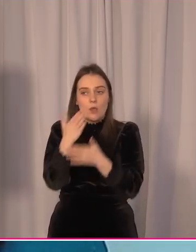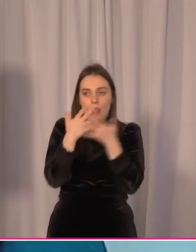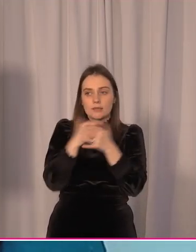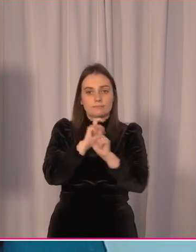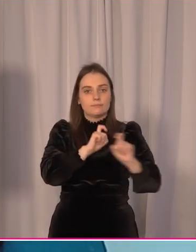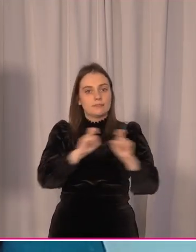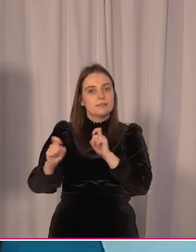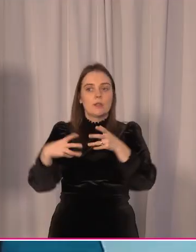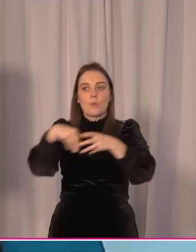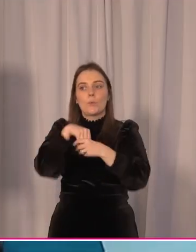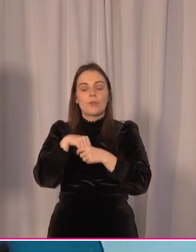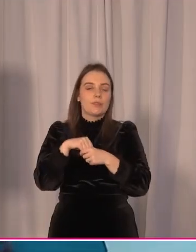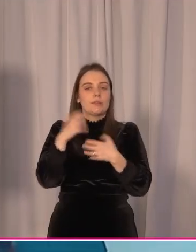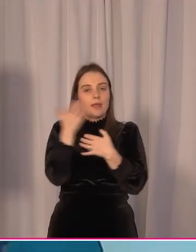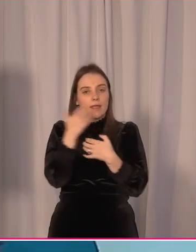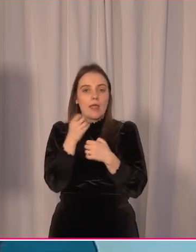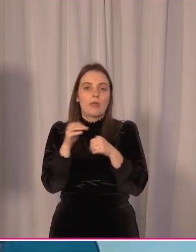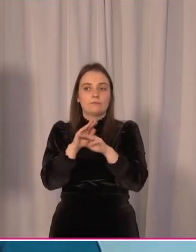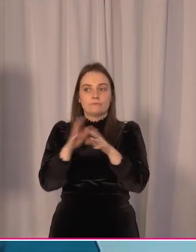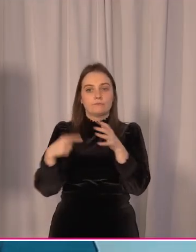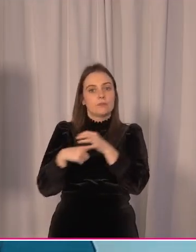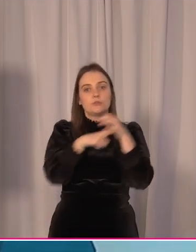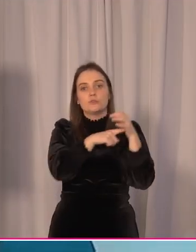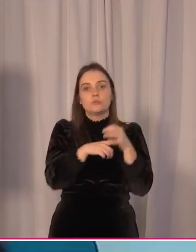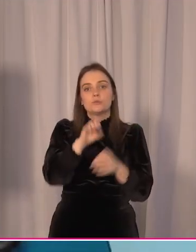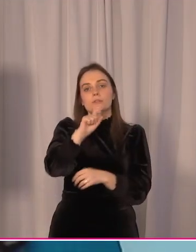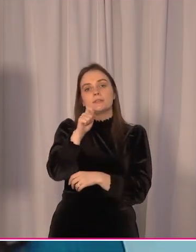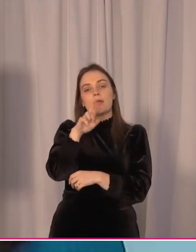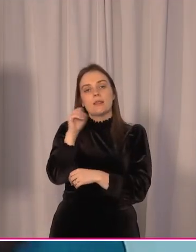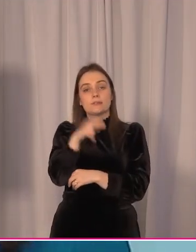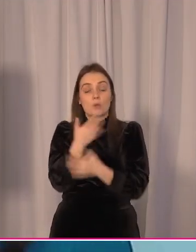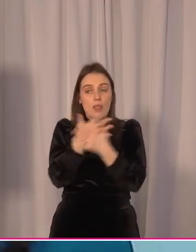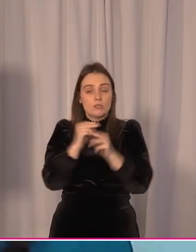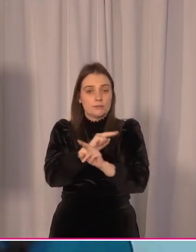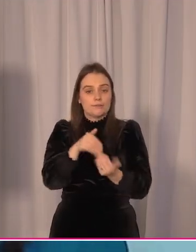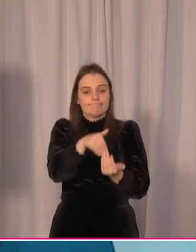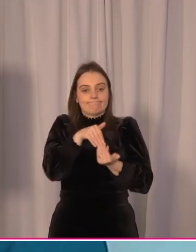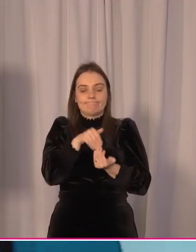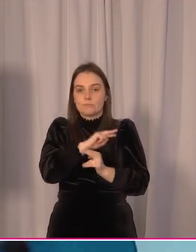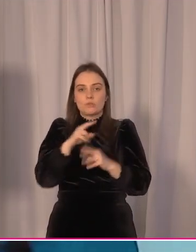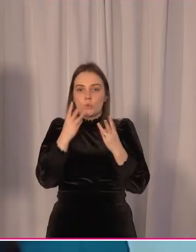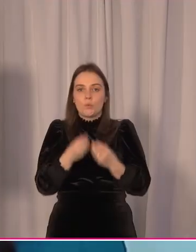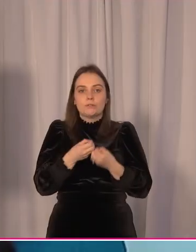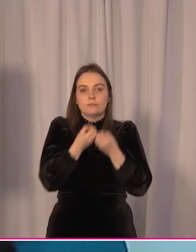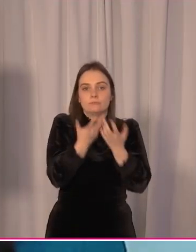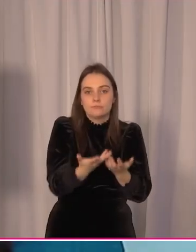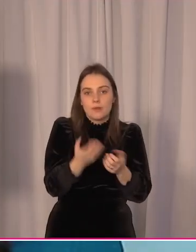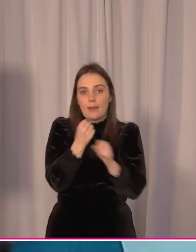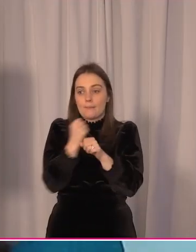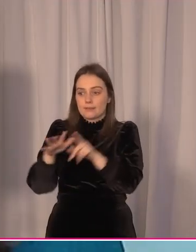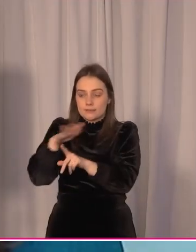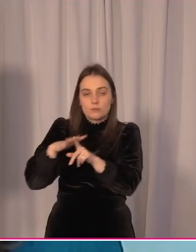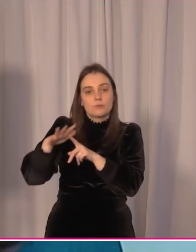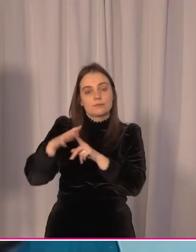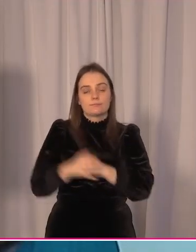the people that actually sterilize them, and they don't want to talk about it. So it's very difficult to